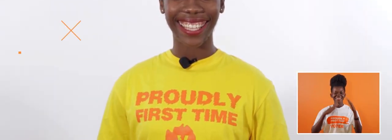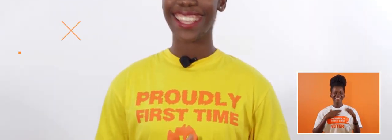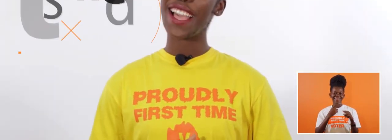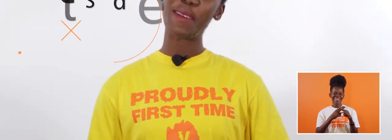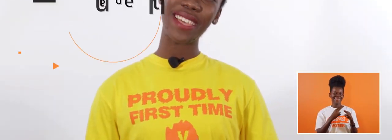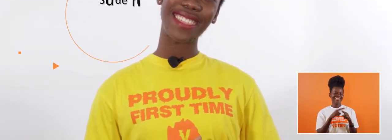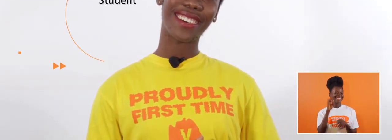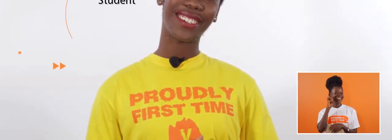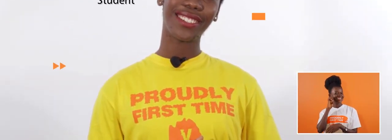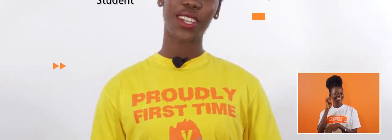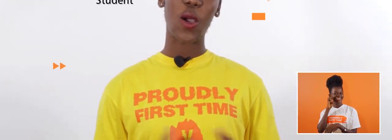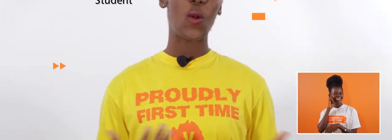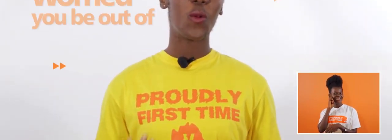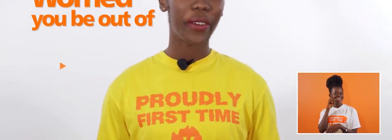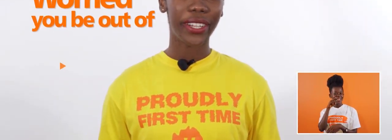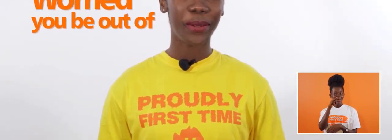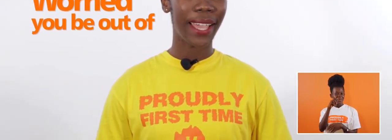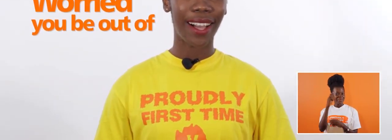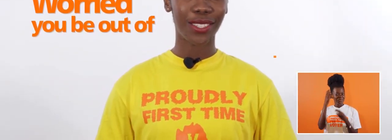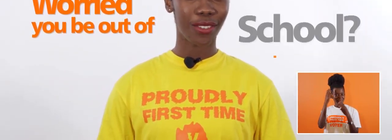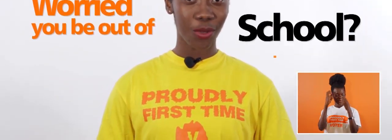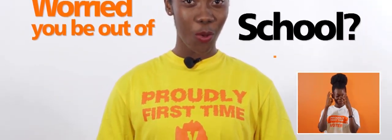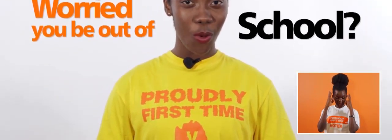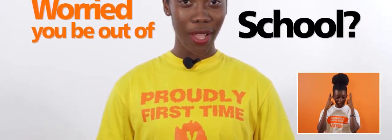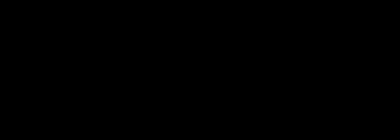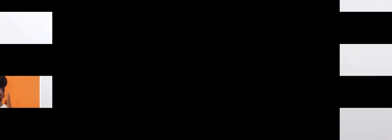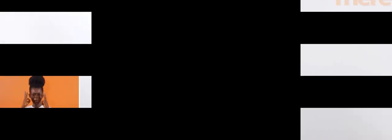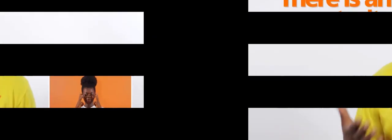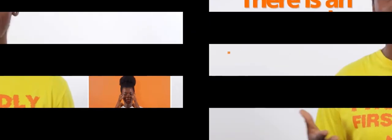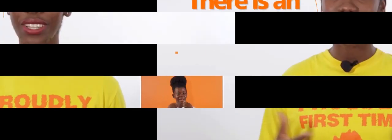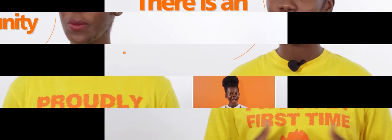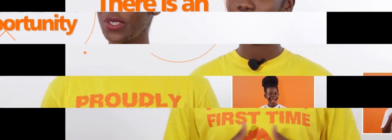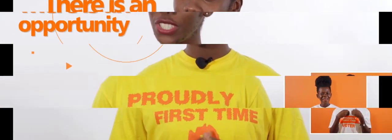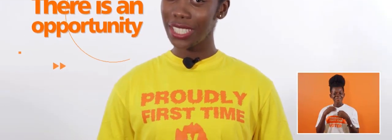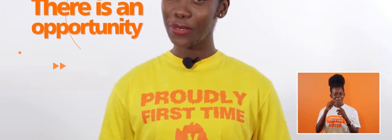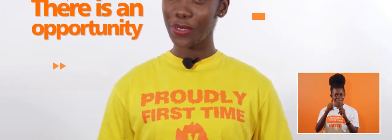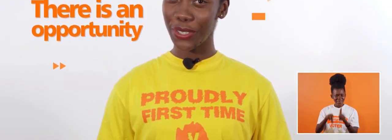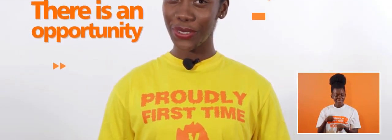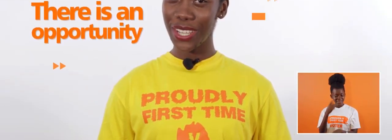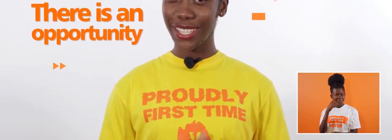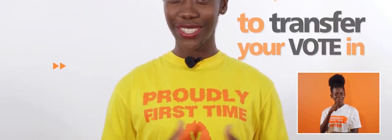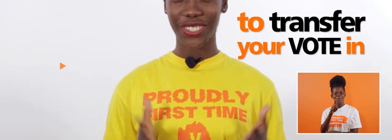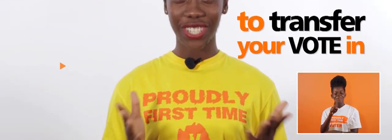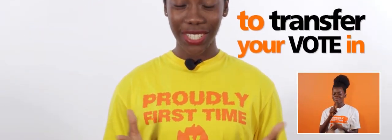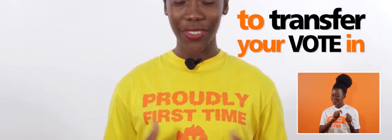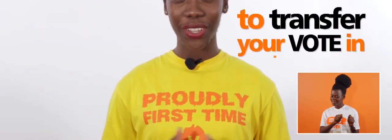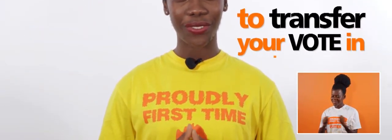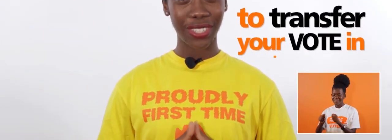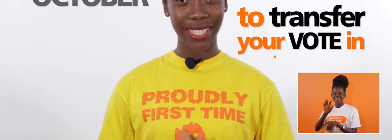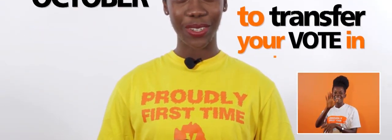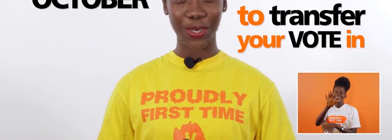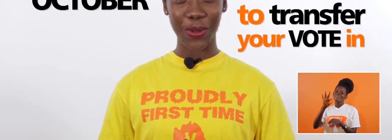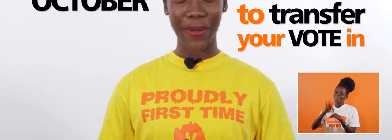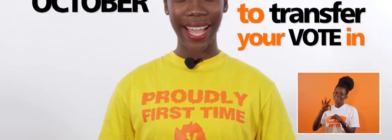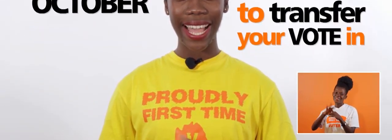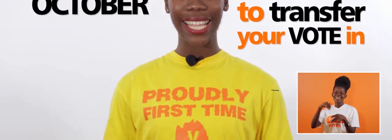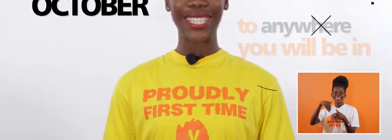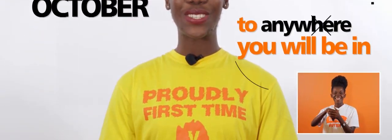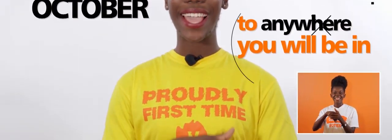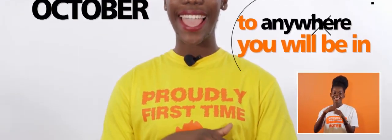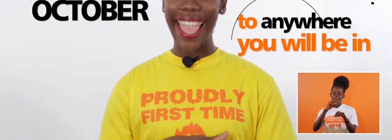hi i'm ethel worried you'll be out of school there is an opportunity for you to transfer your votes in